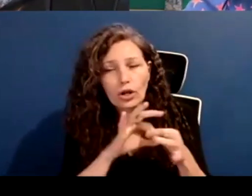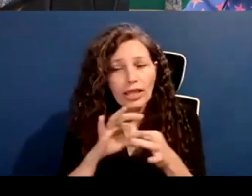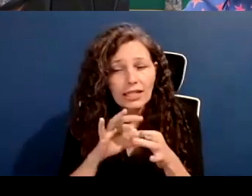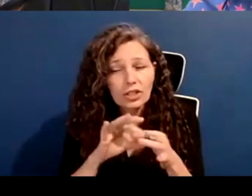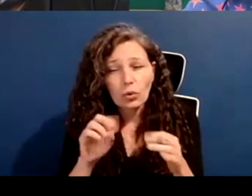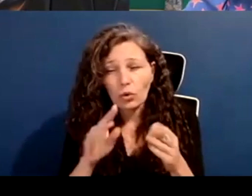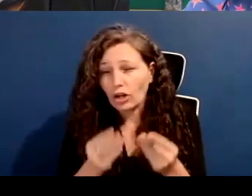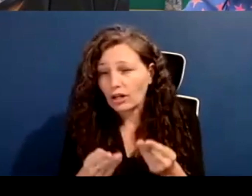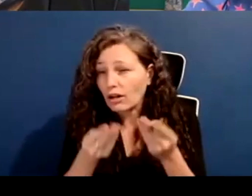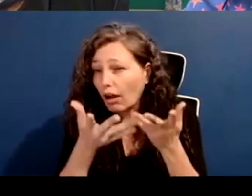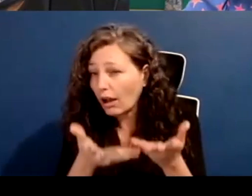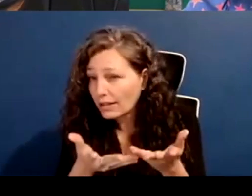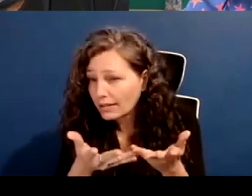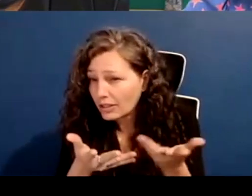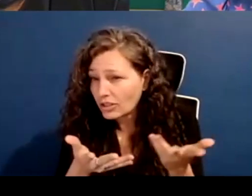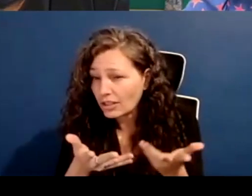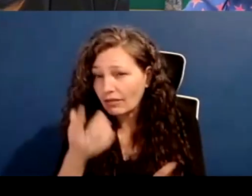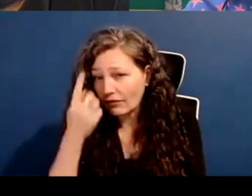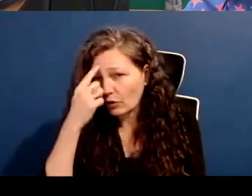may have a